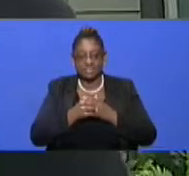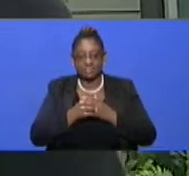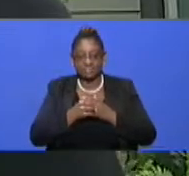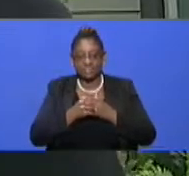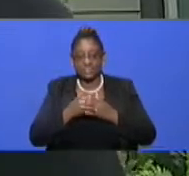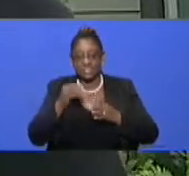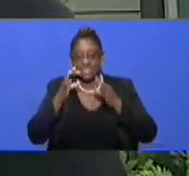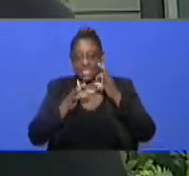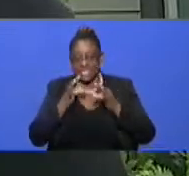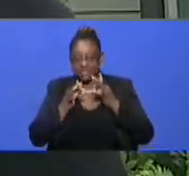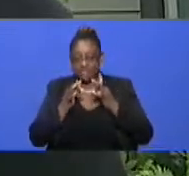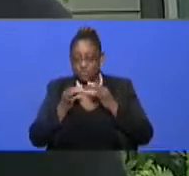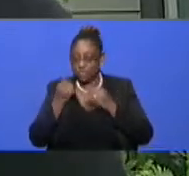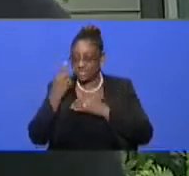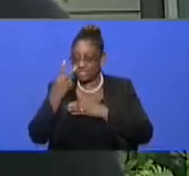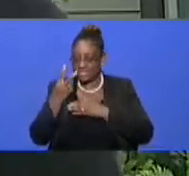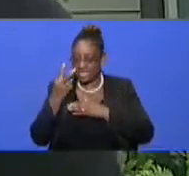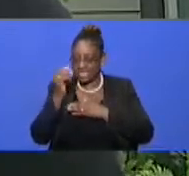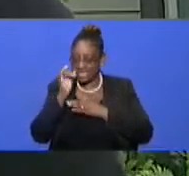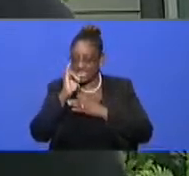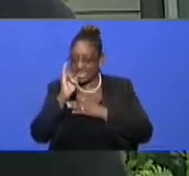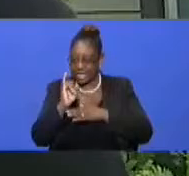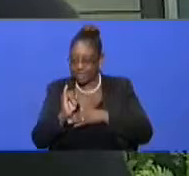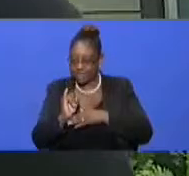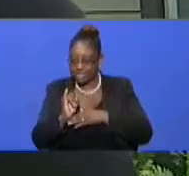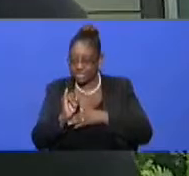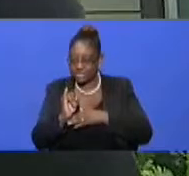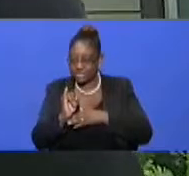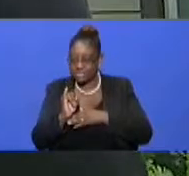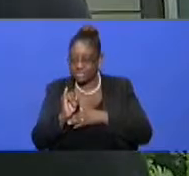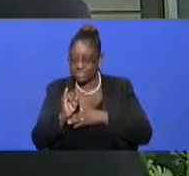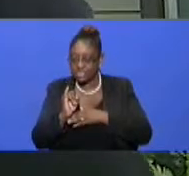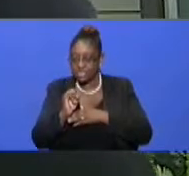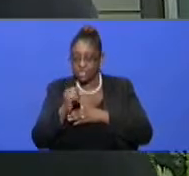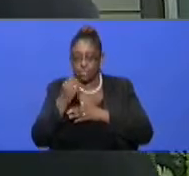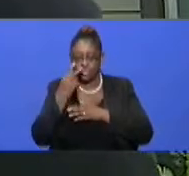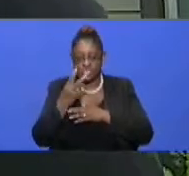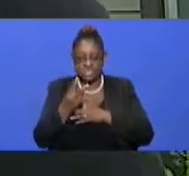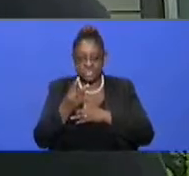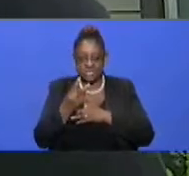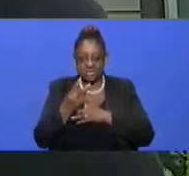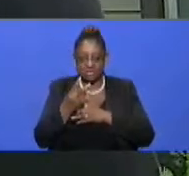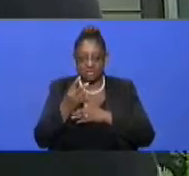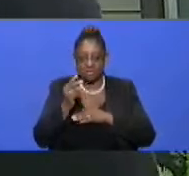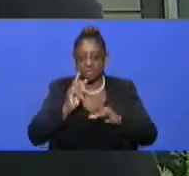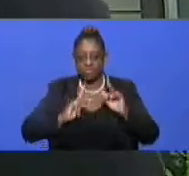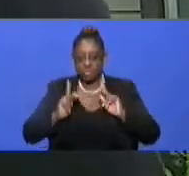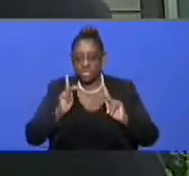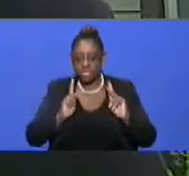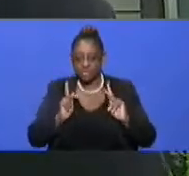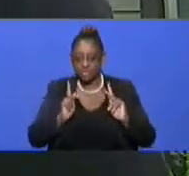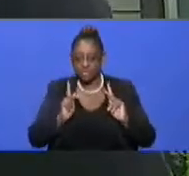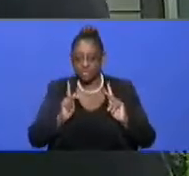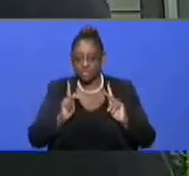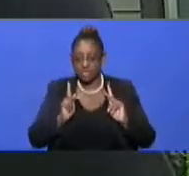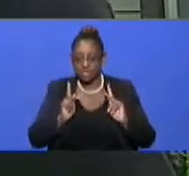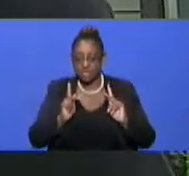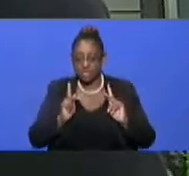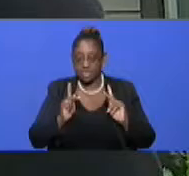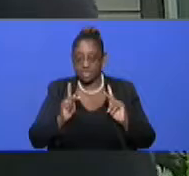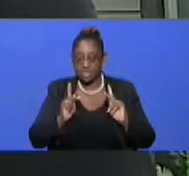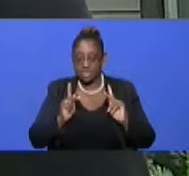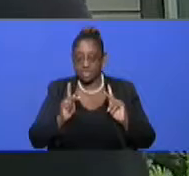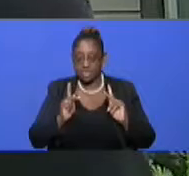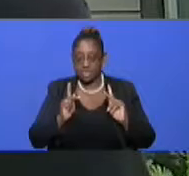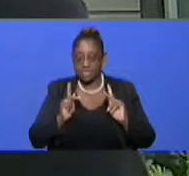If you see archival images from the Caribbean, the images that you see are of people that are kind of photographed as like machinery, you know,